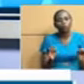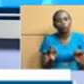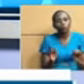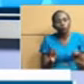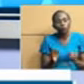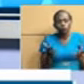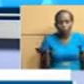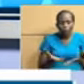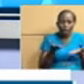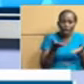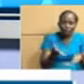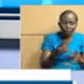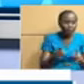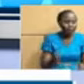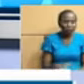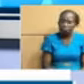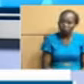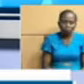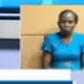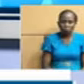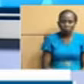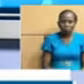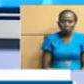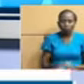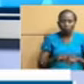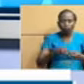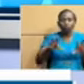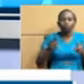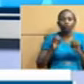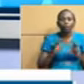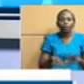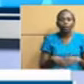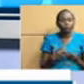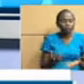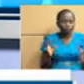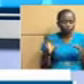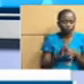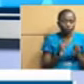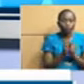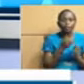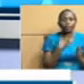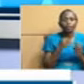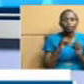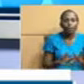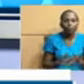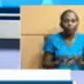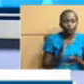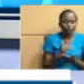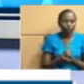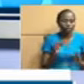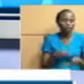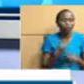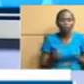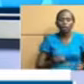it exists, sometimes it's not disaggregated, for example, according to needs, because again, you do not